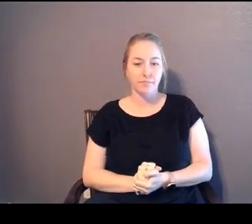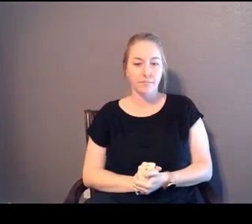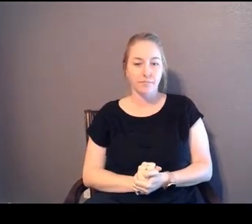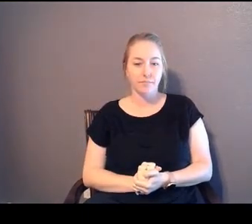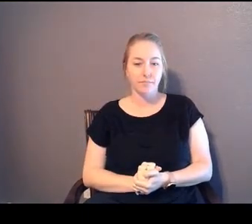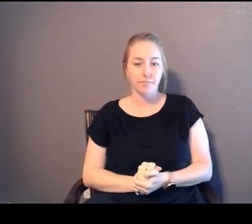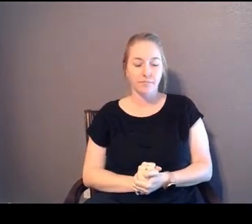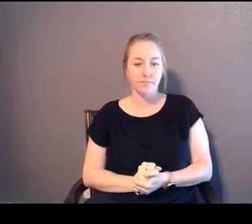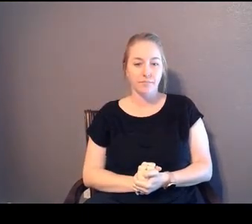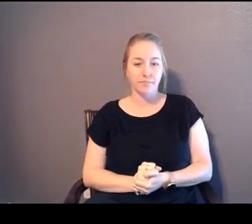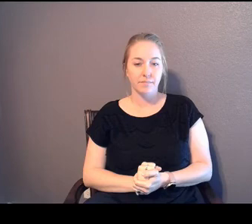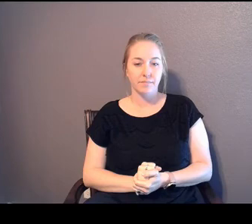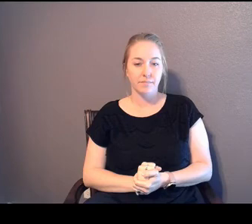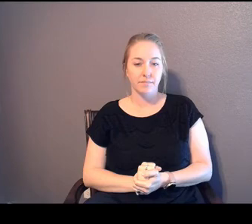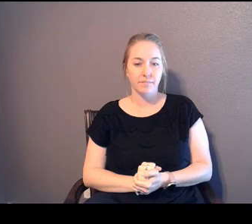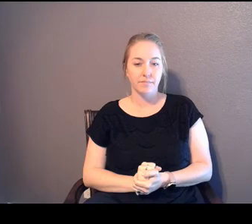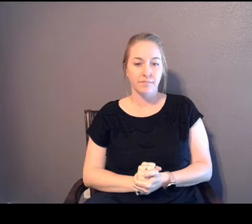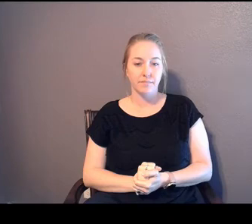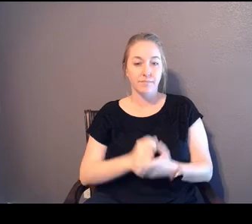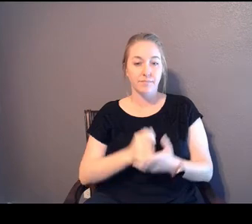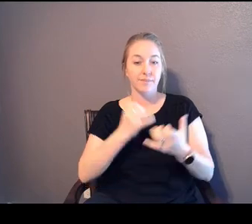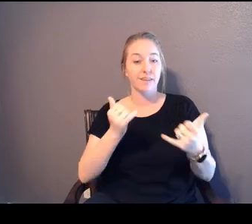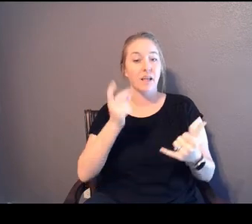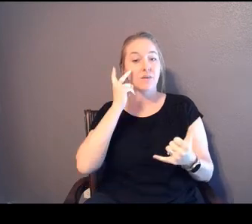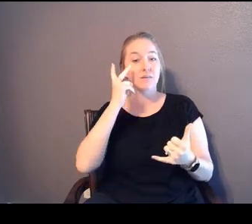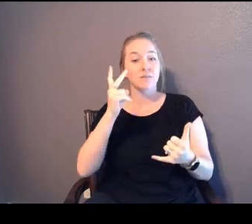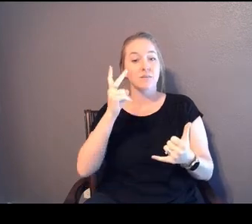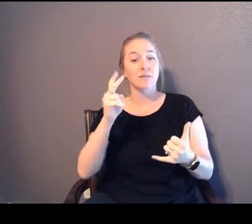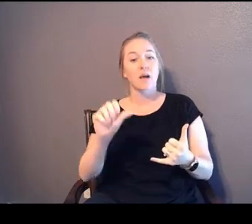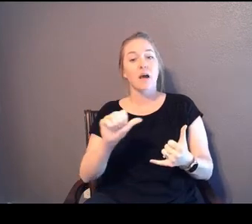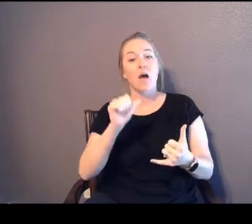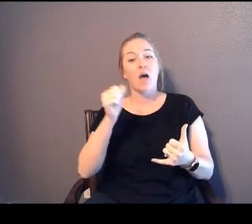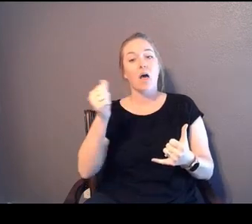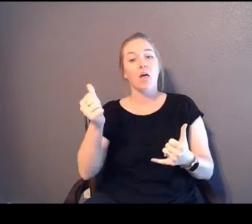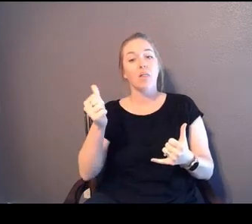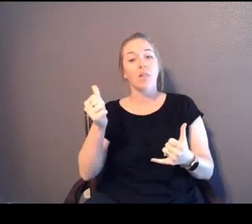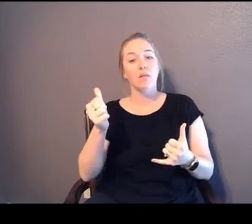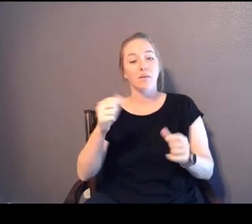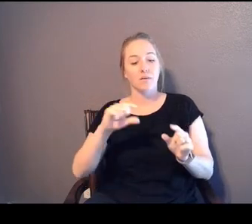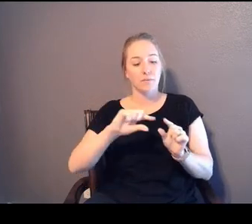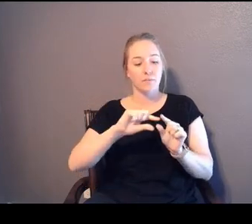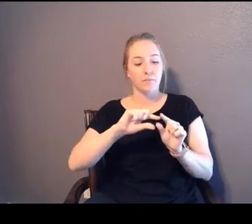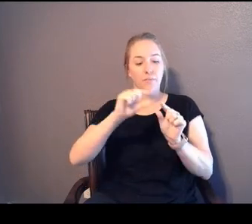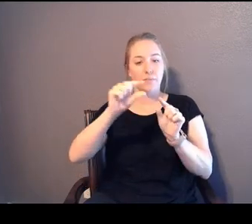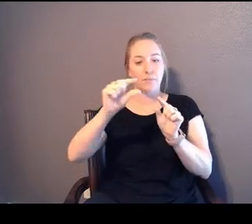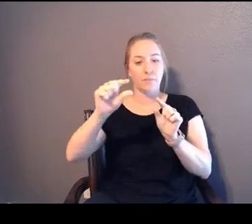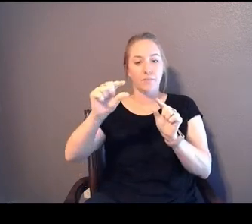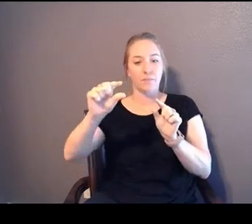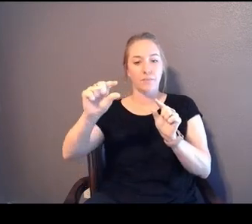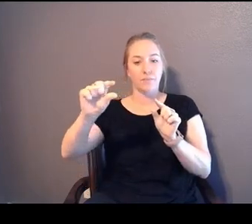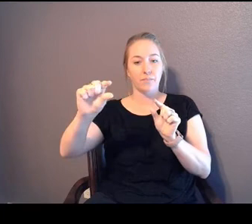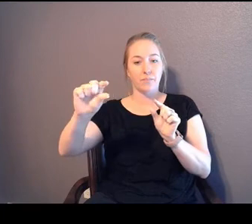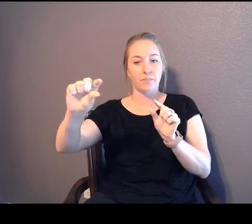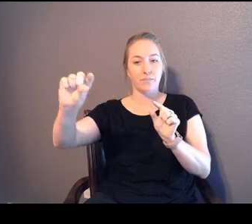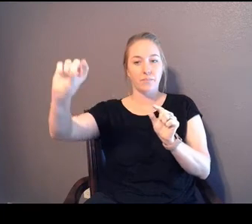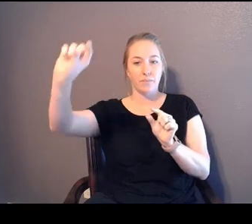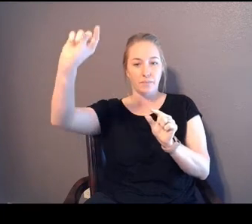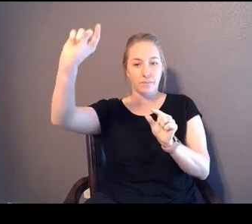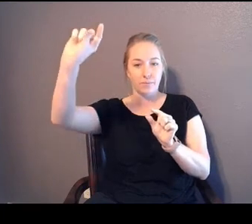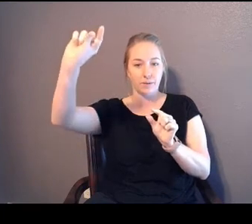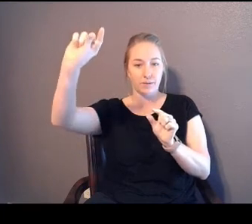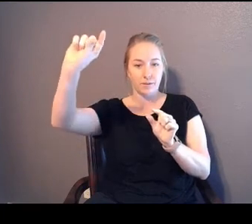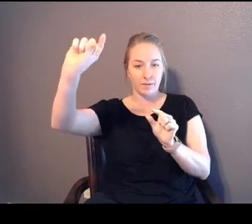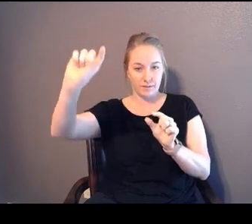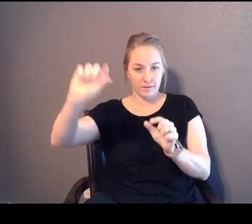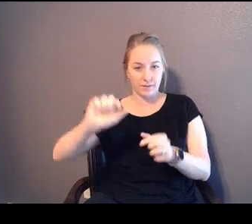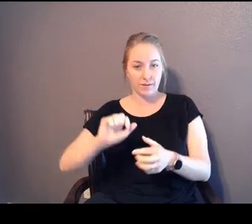And now I see this part. I'm going to draw some stems. I'm going to keep looking because I